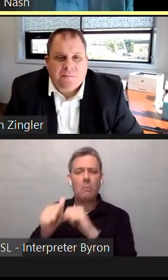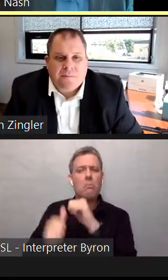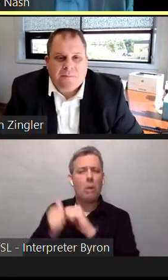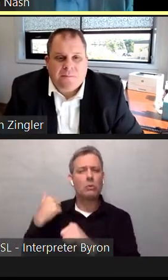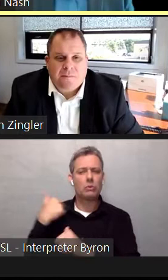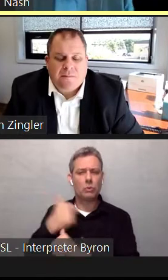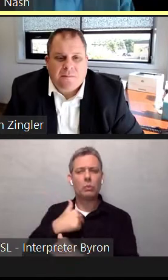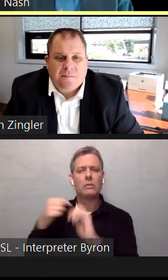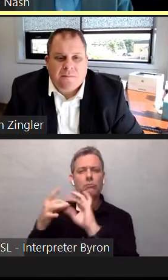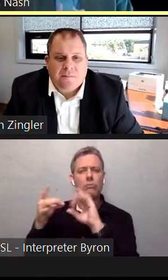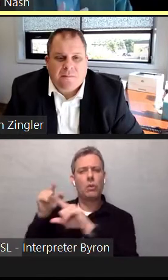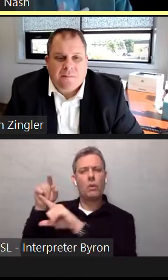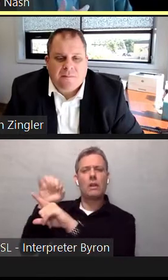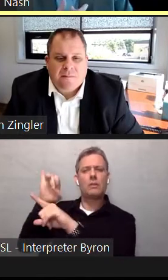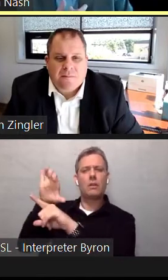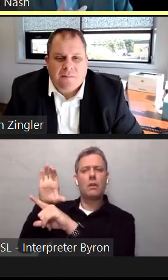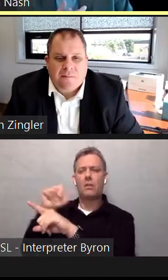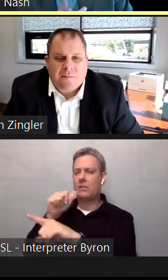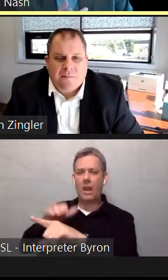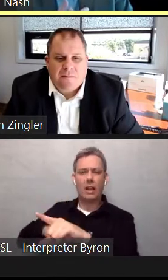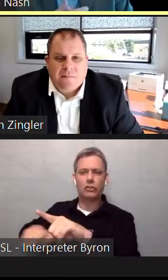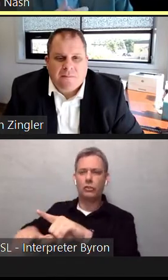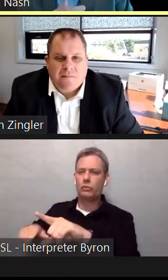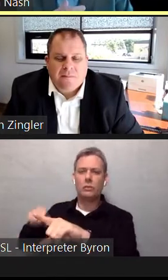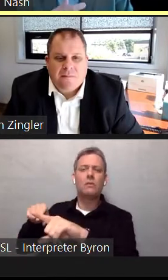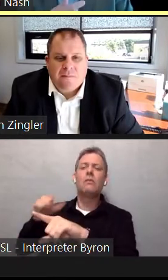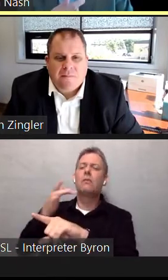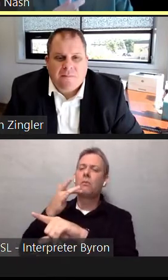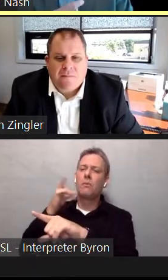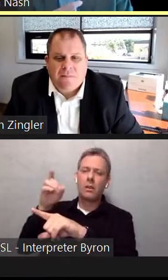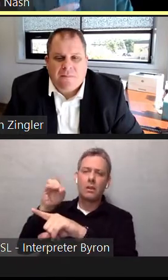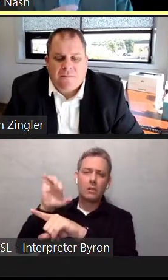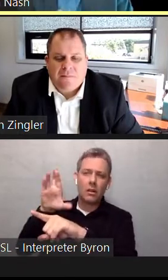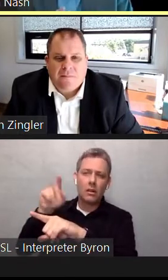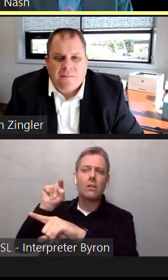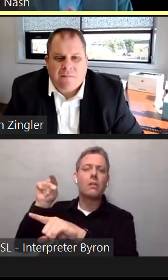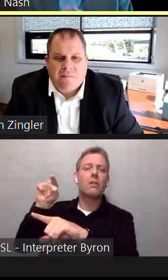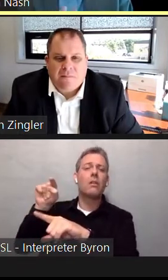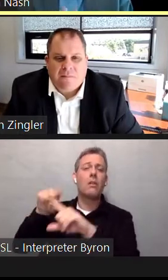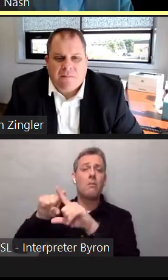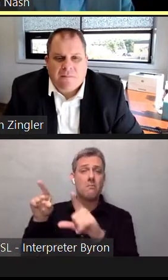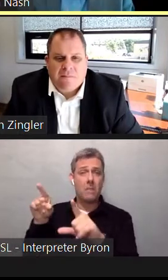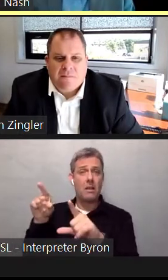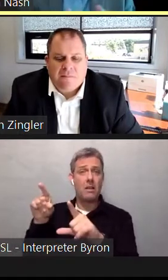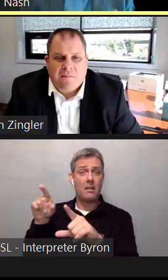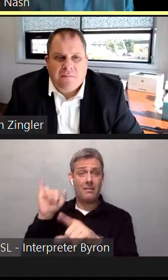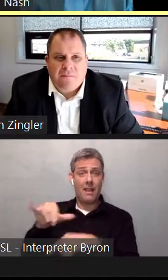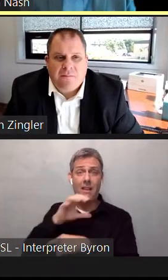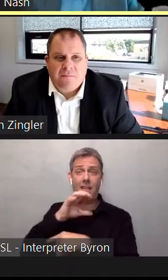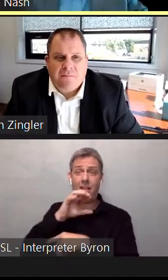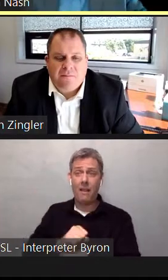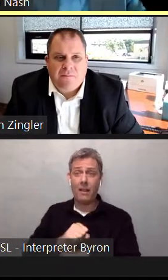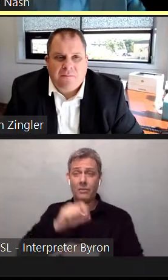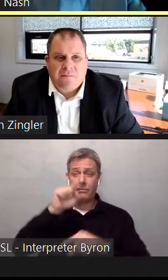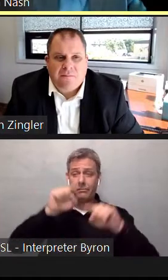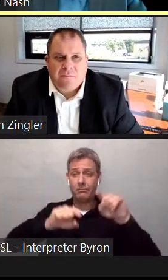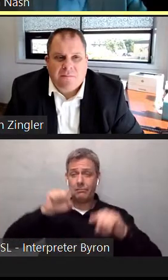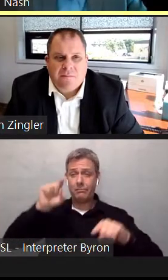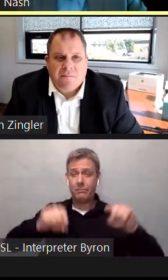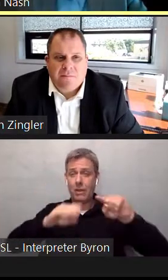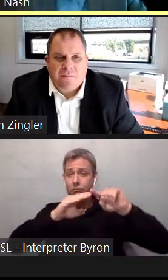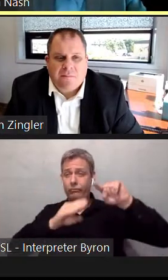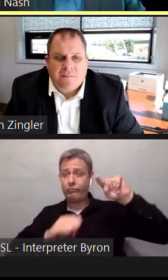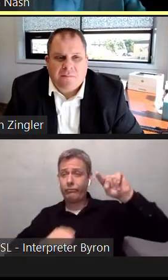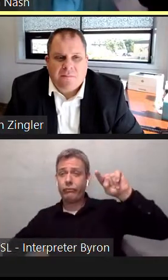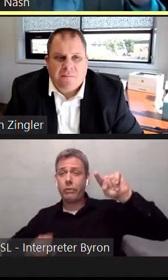with children in this case. But as you see, the age distribution starts to drop off as people get older, as you